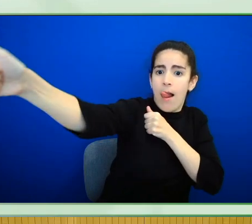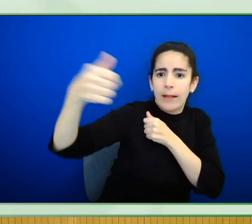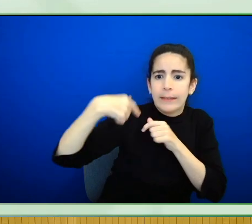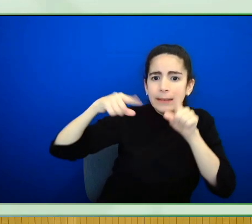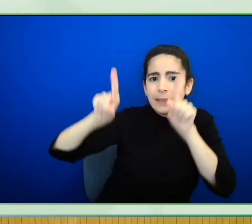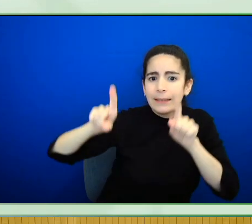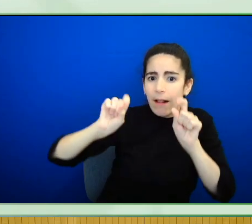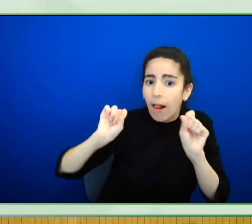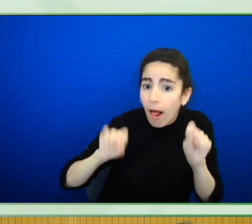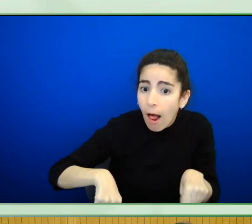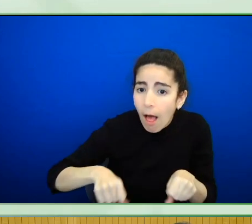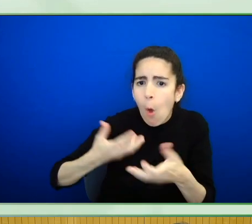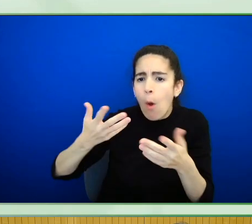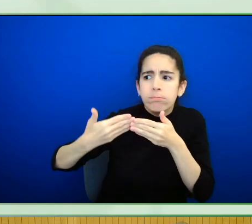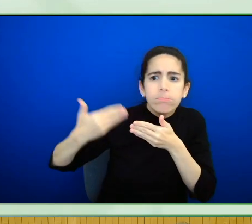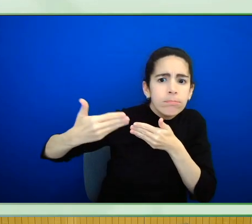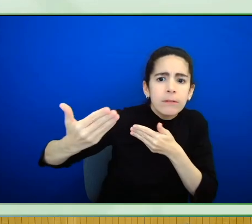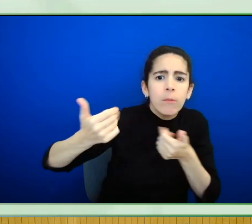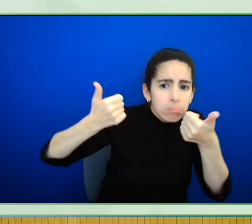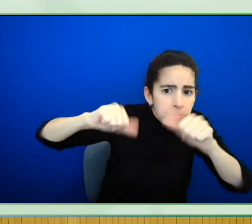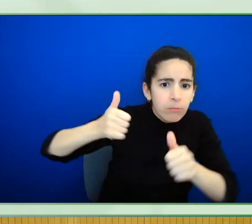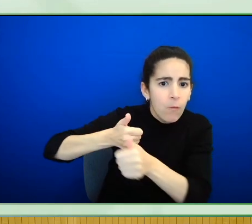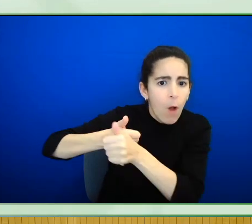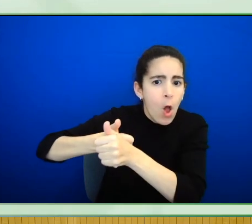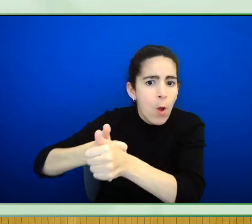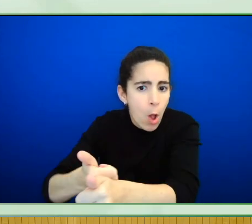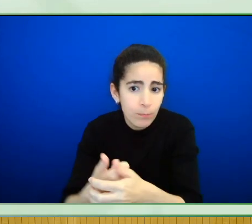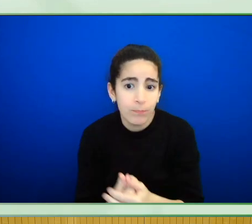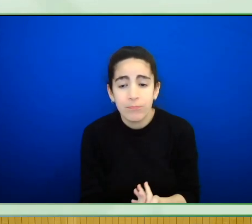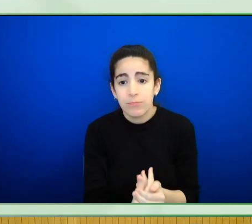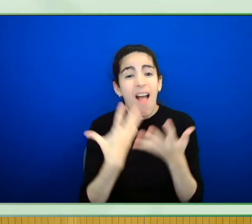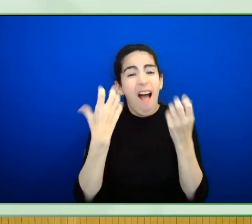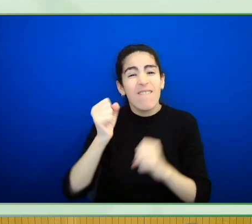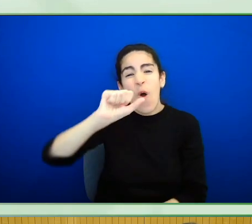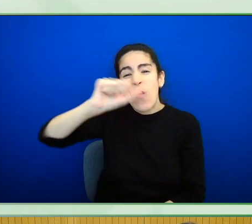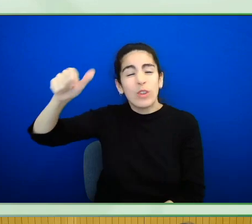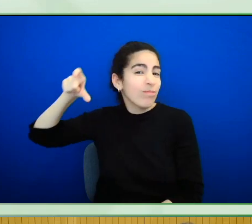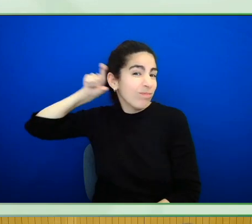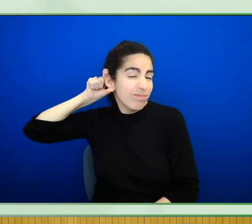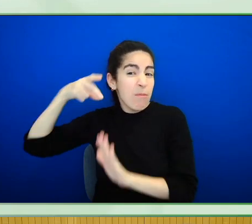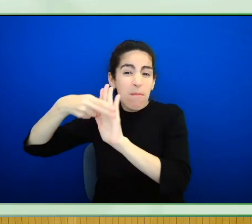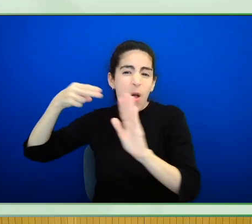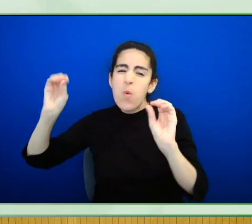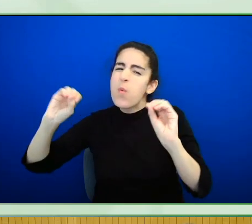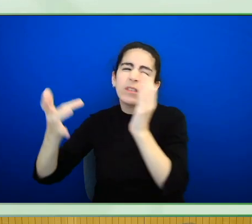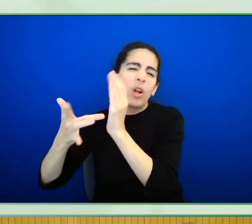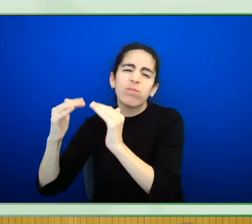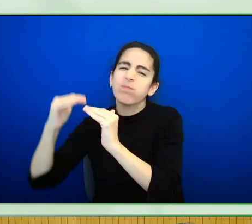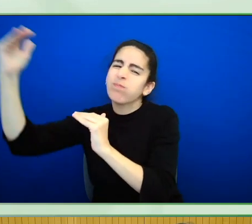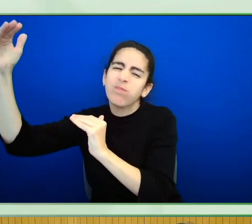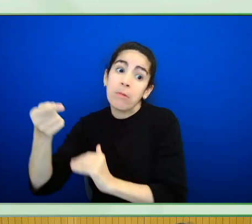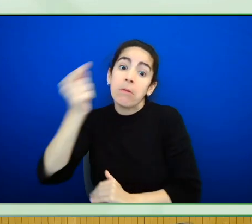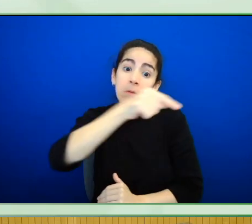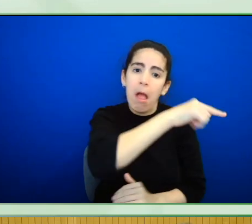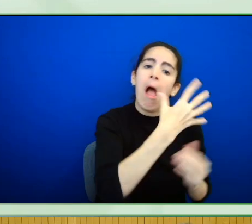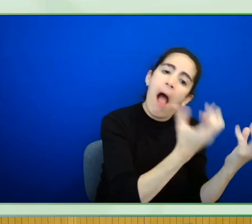doesn't have that technology, we use available technology as AnyDesk or TeamViewer to make